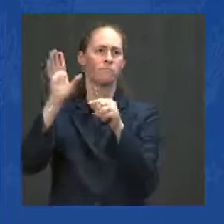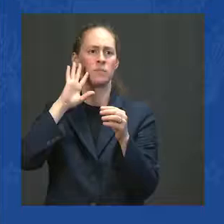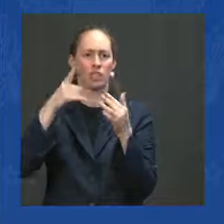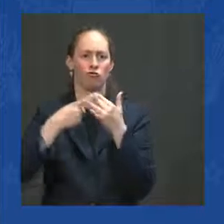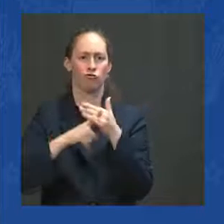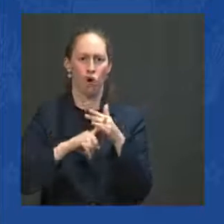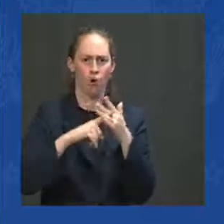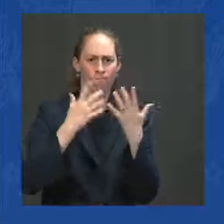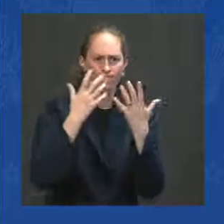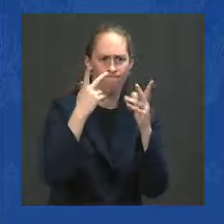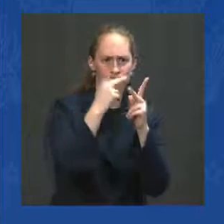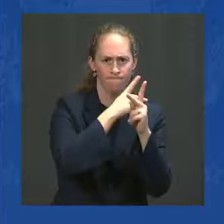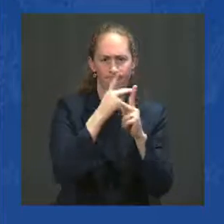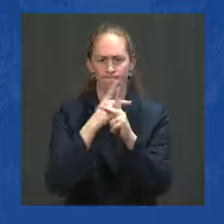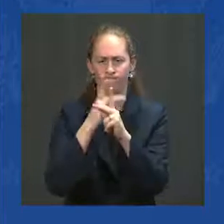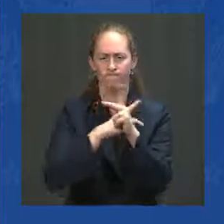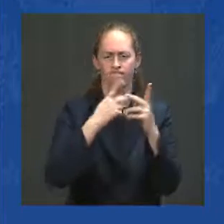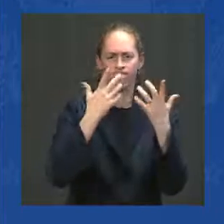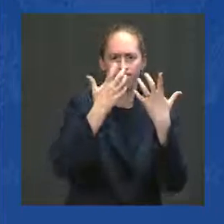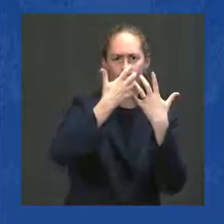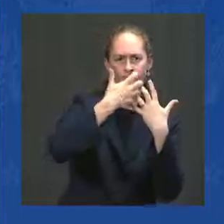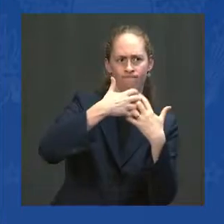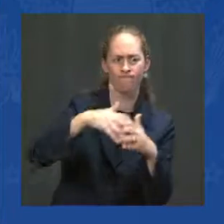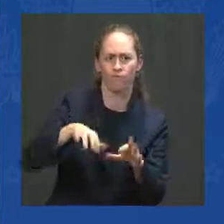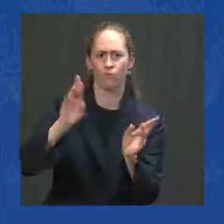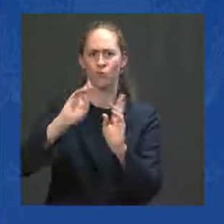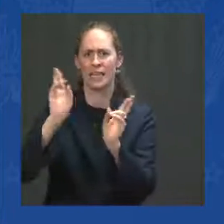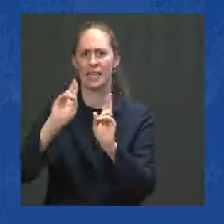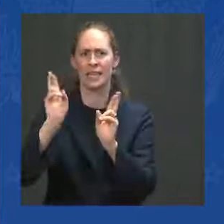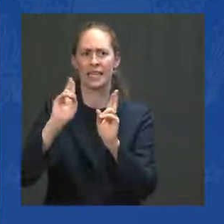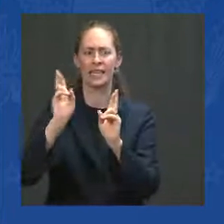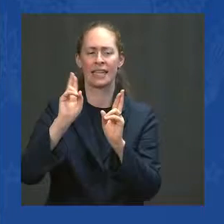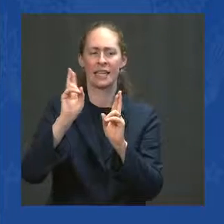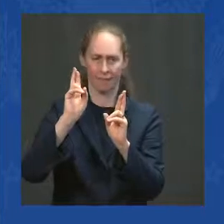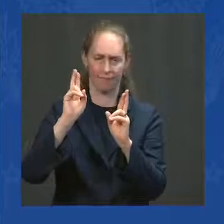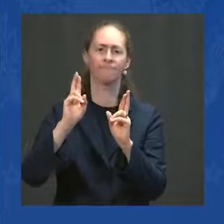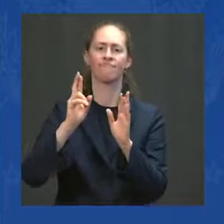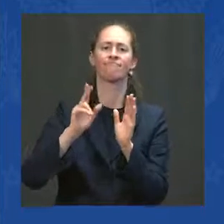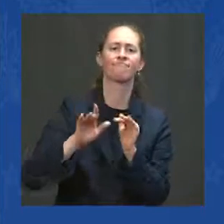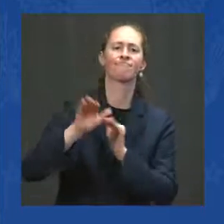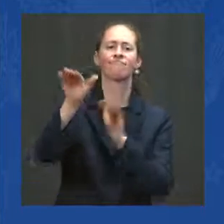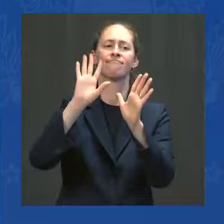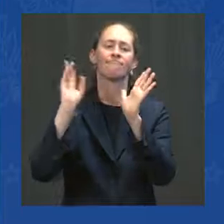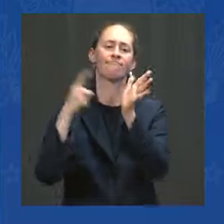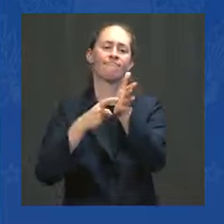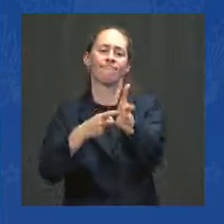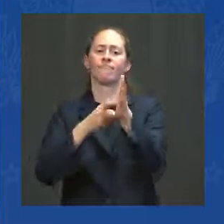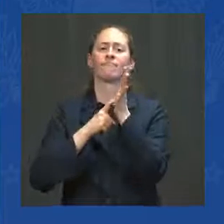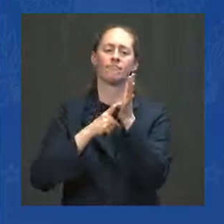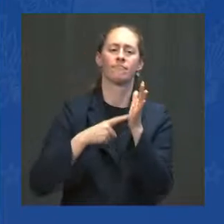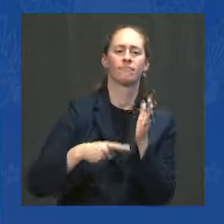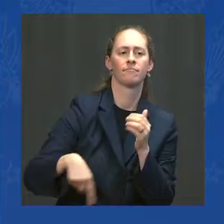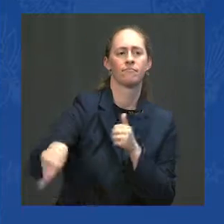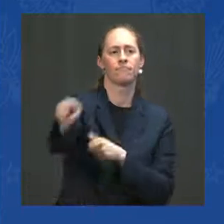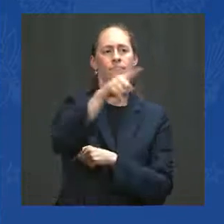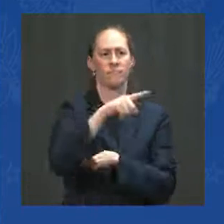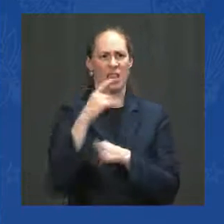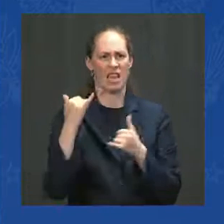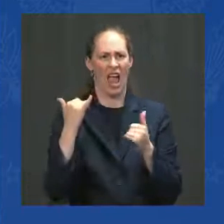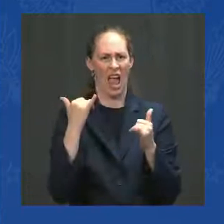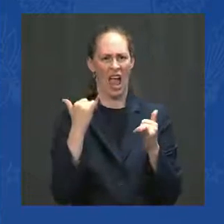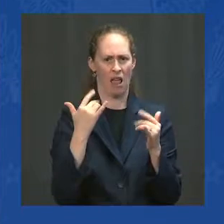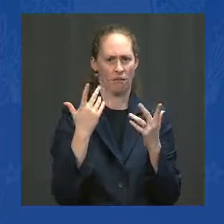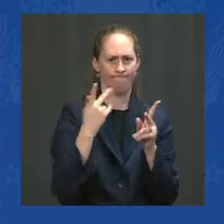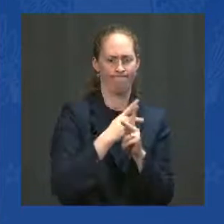needed to be able to, in fact, impose or initiate a mandate for all the regular forces